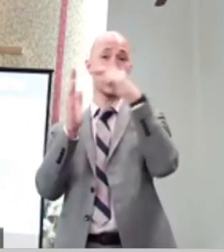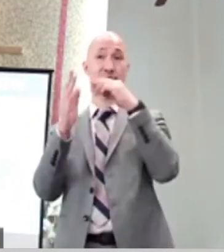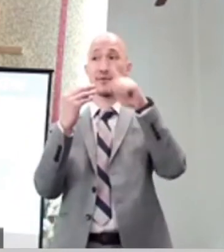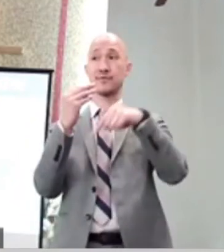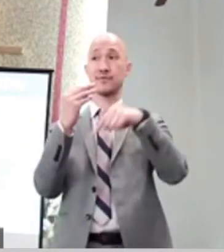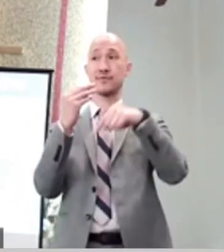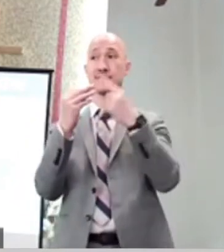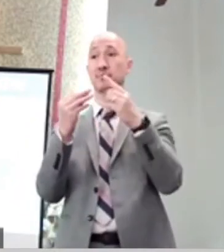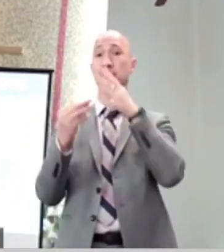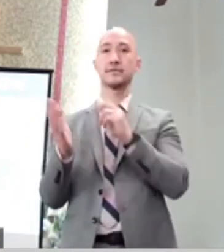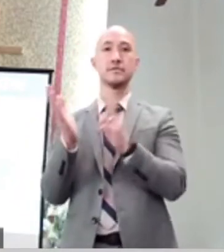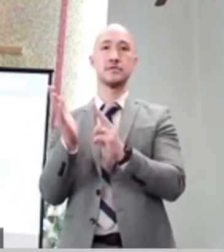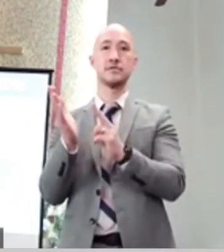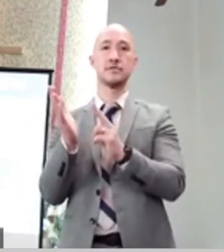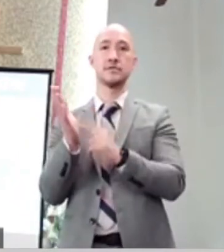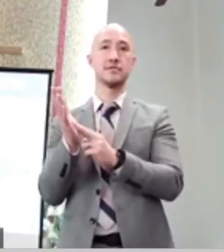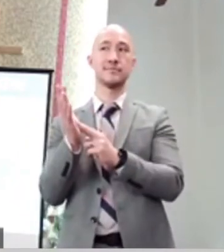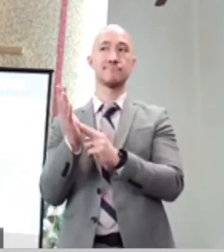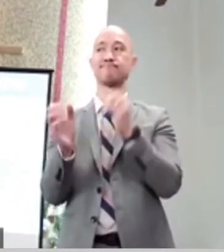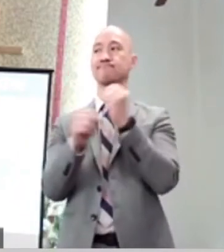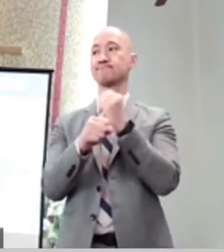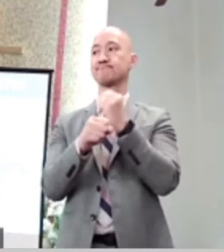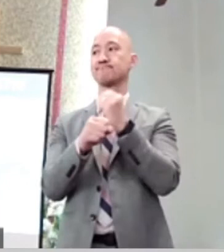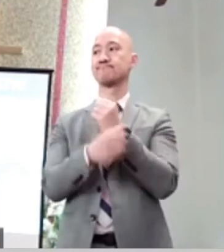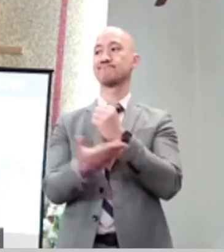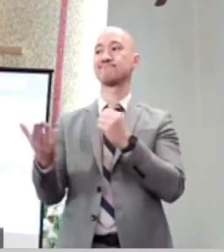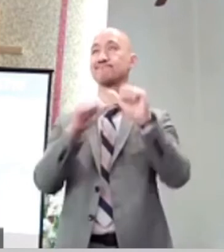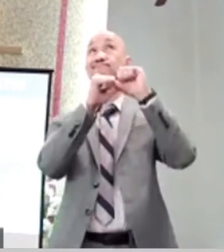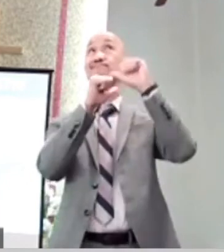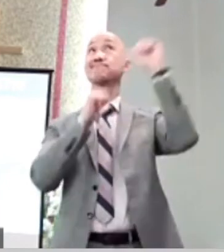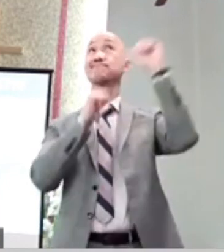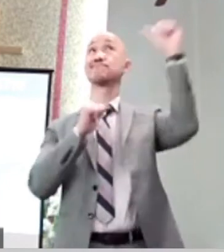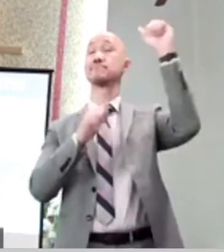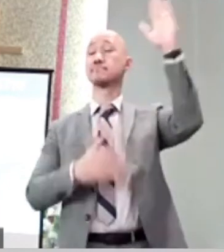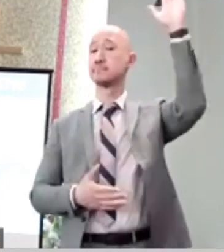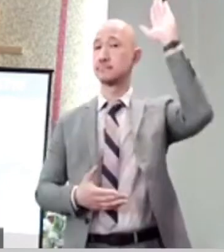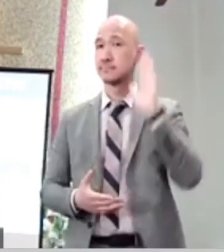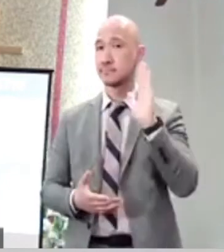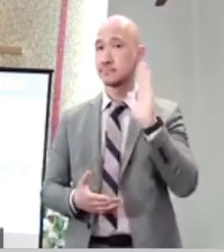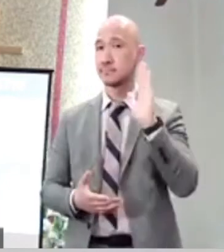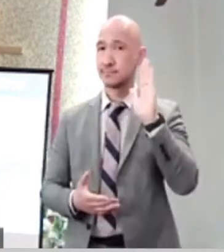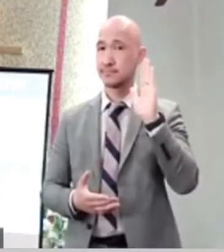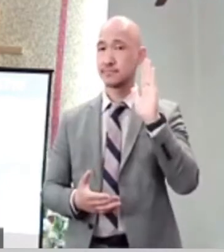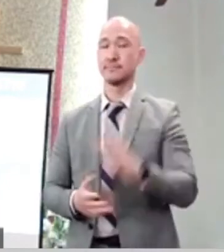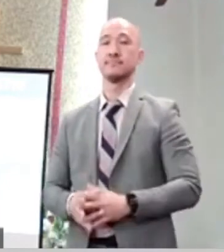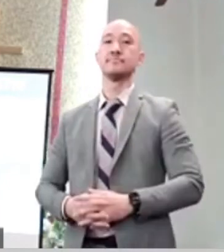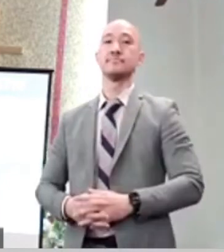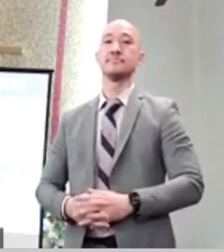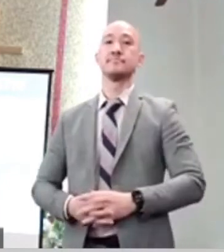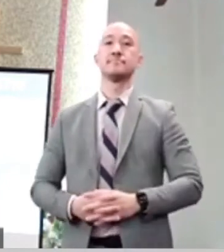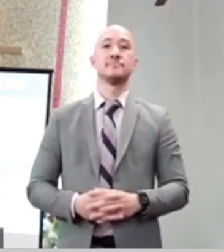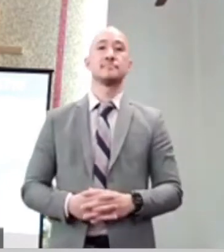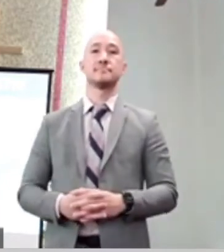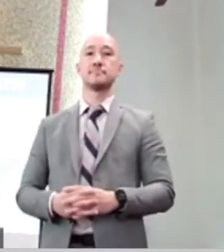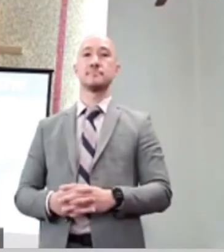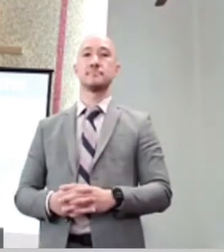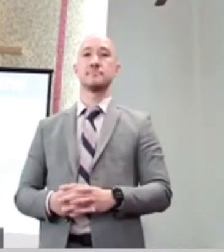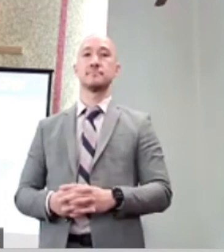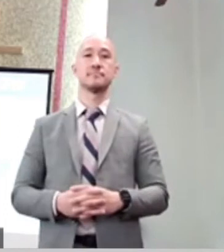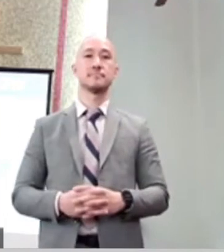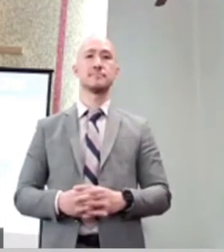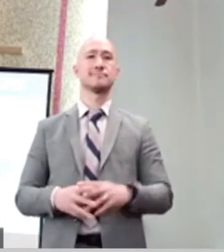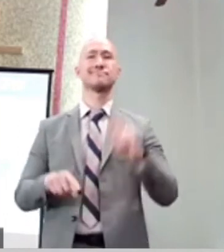own interpretation and not really by God's law. You don't fast, Jesus